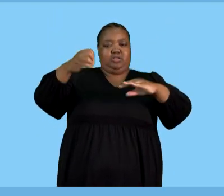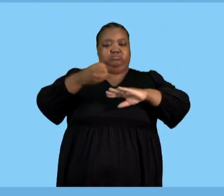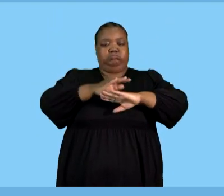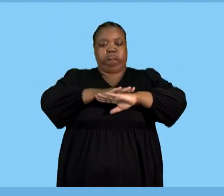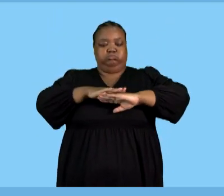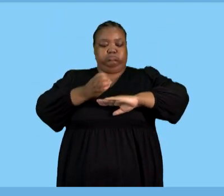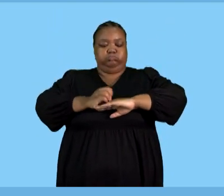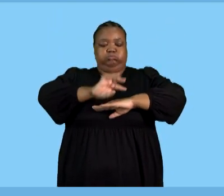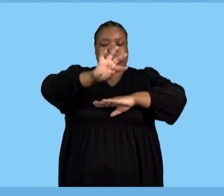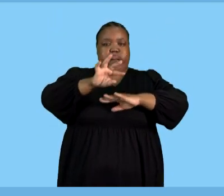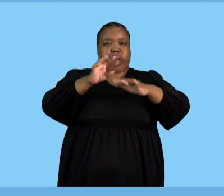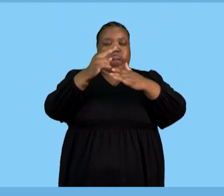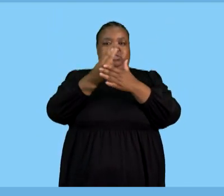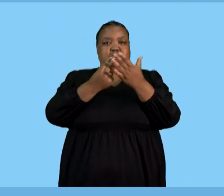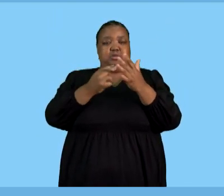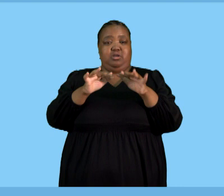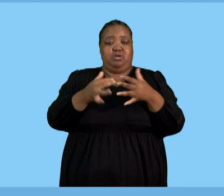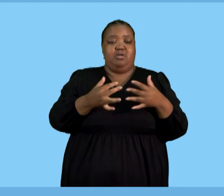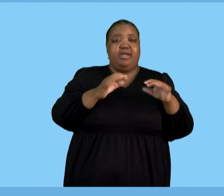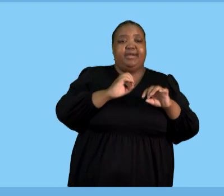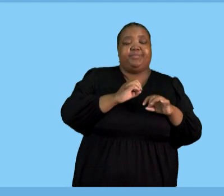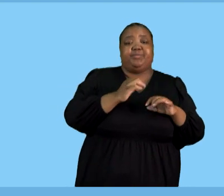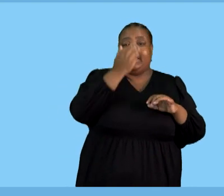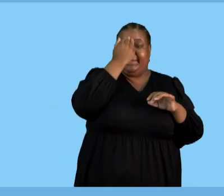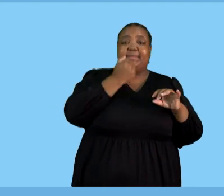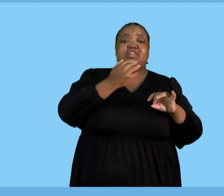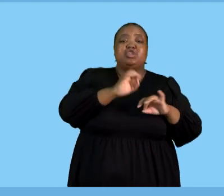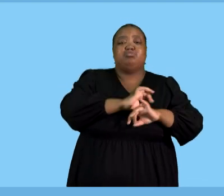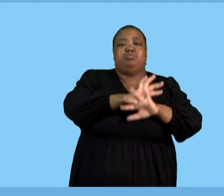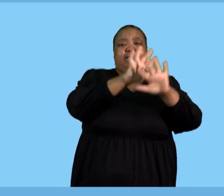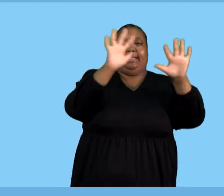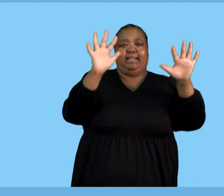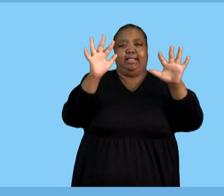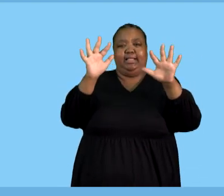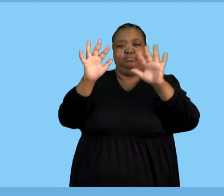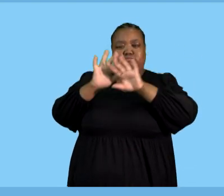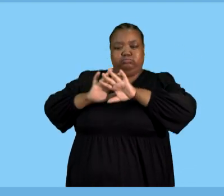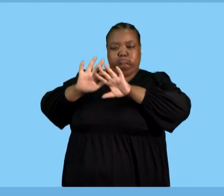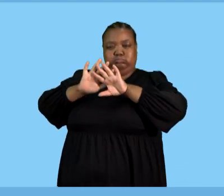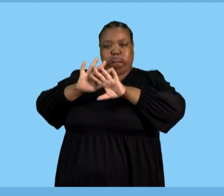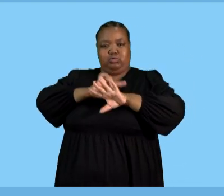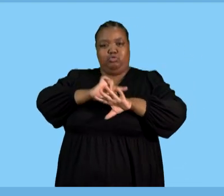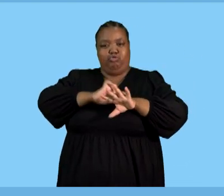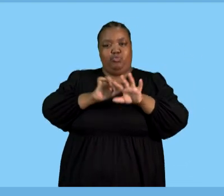and why do we have a diffused image, and also why we also have a smooth image.